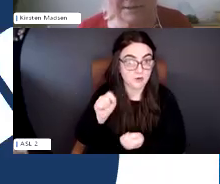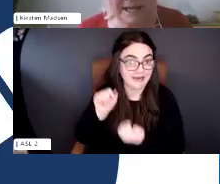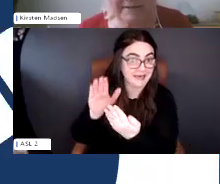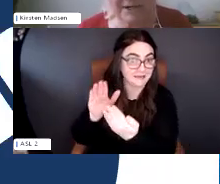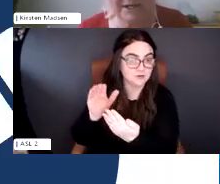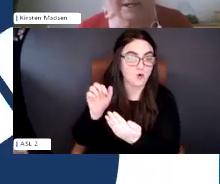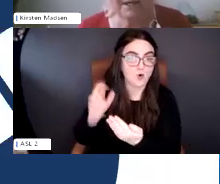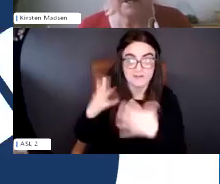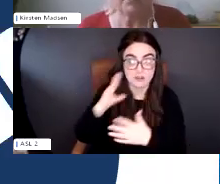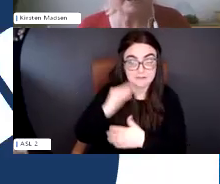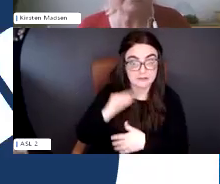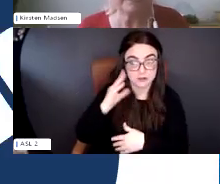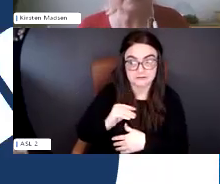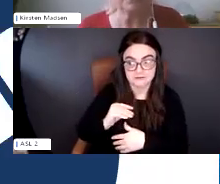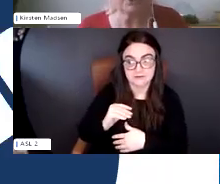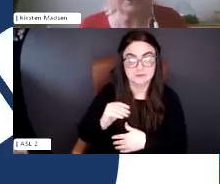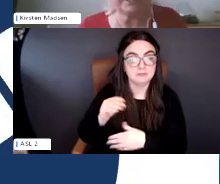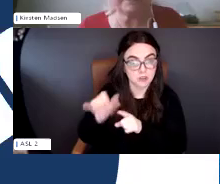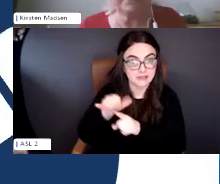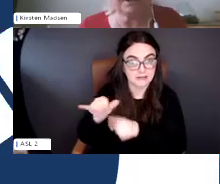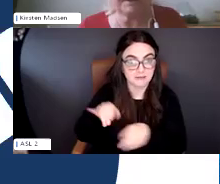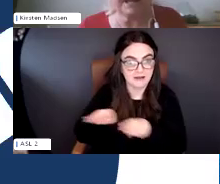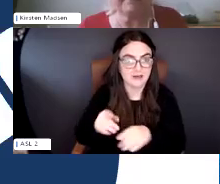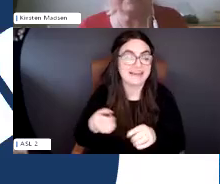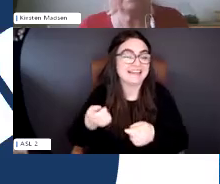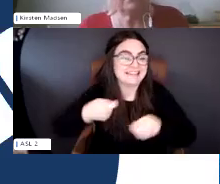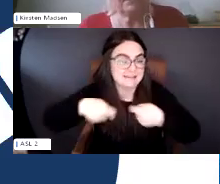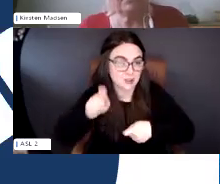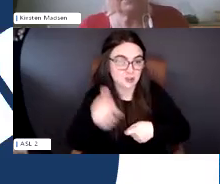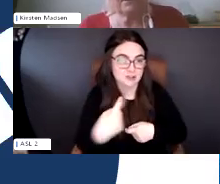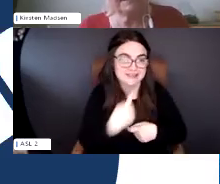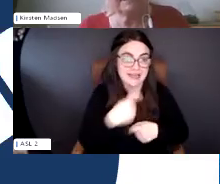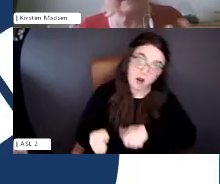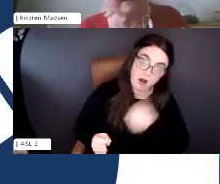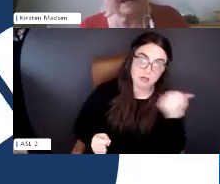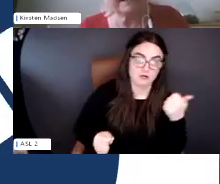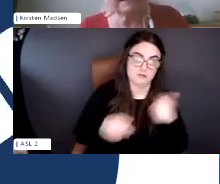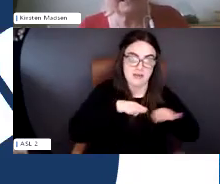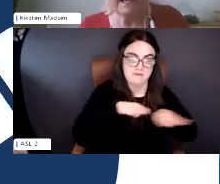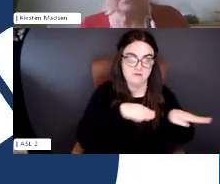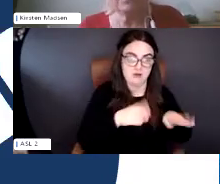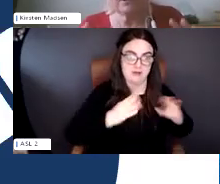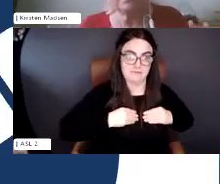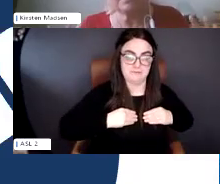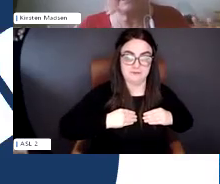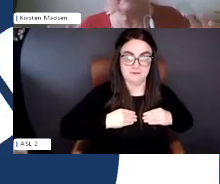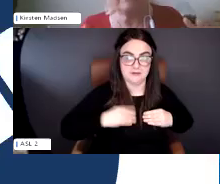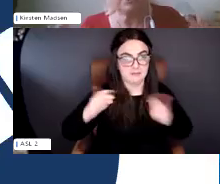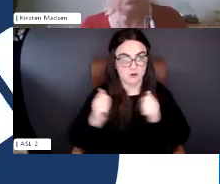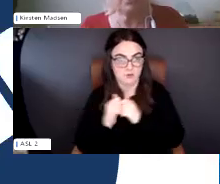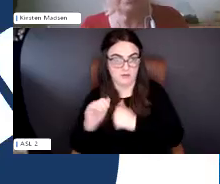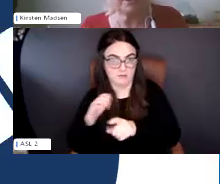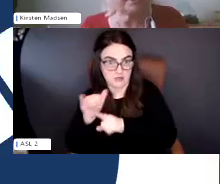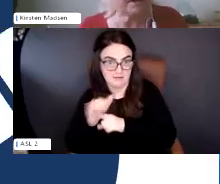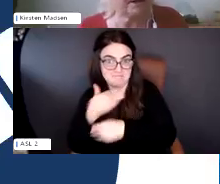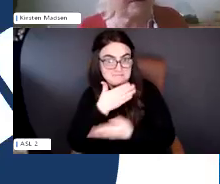bullying behavior, rather than alternatives to bullying behavior. Well, we're going to have that. And we're also going to have much